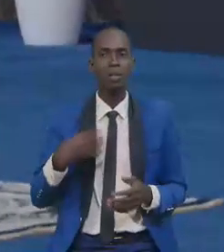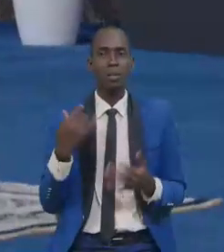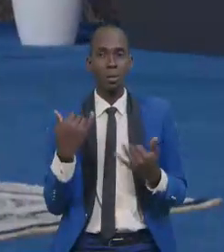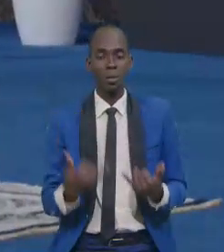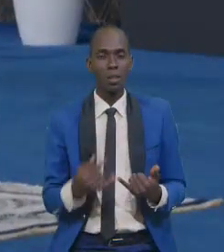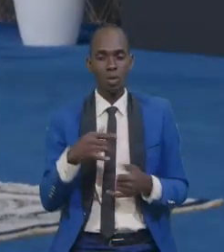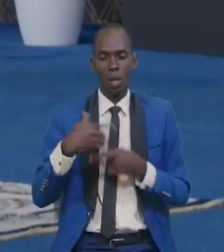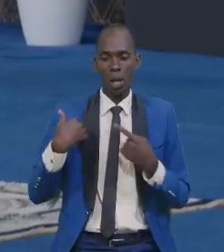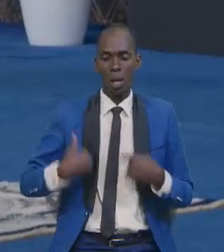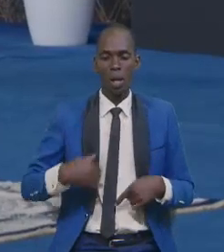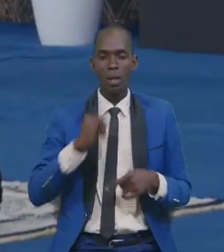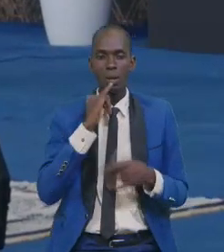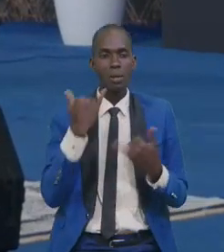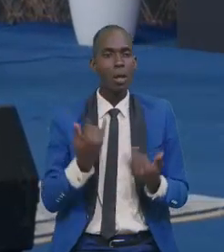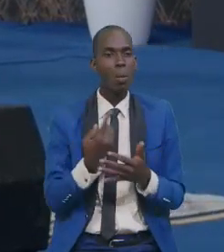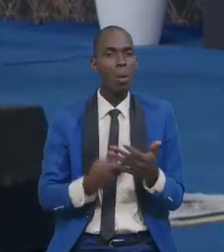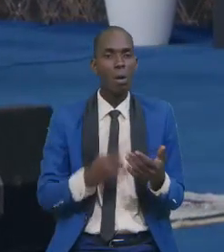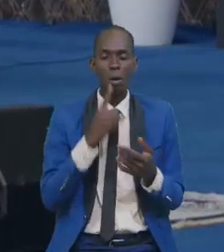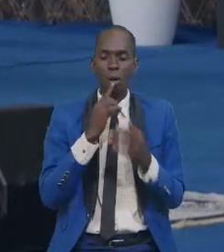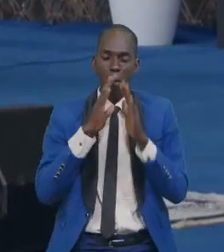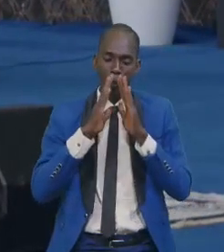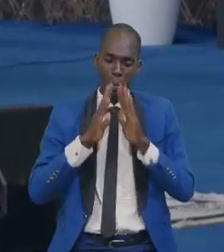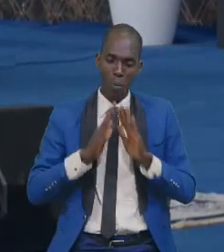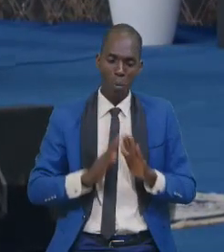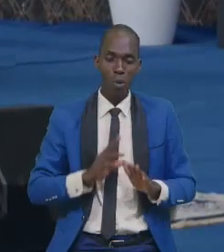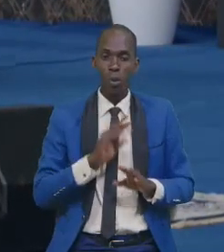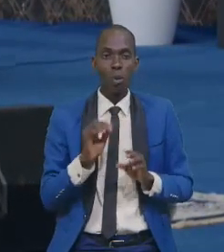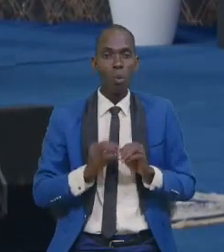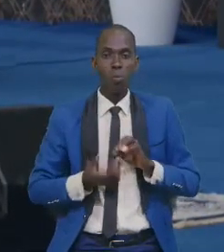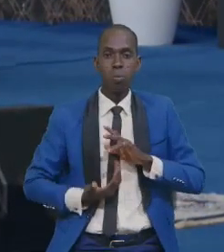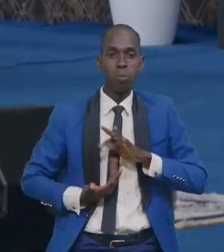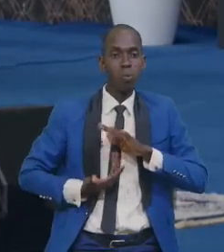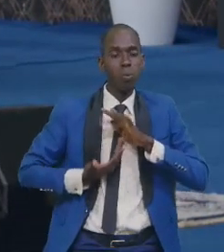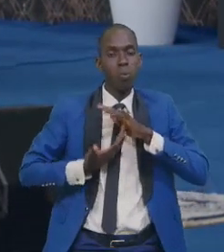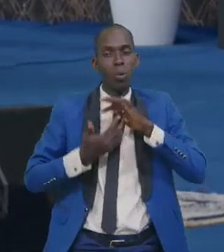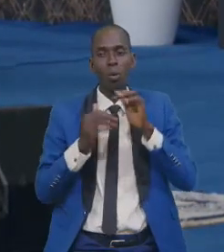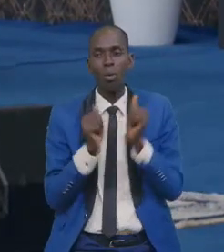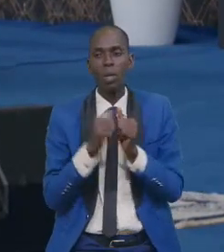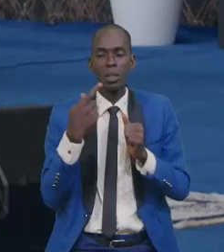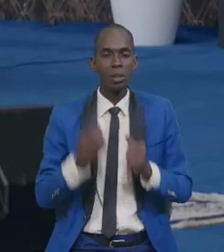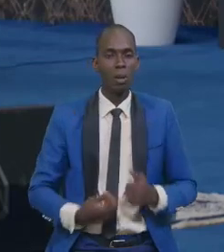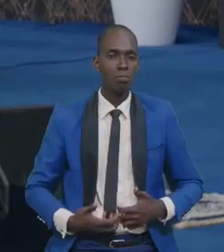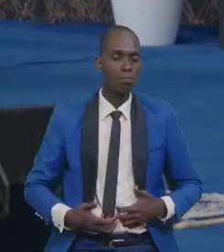hot. Your heart is no more burning or the fire of anger.